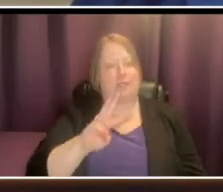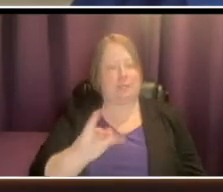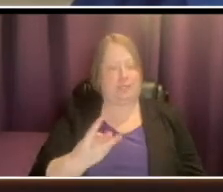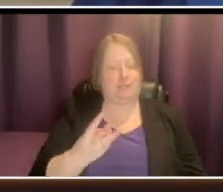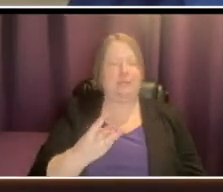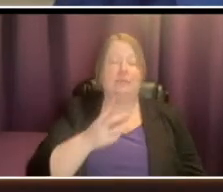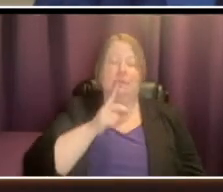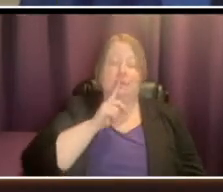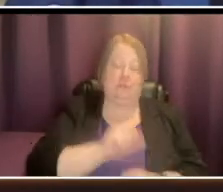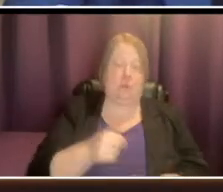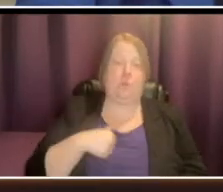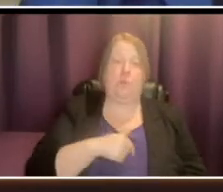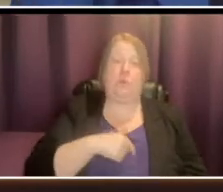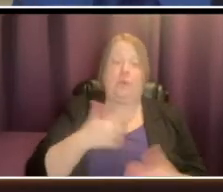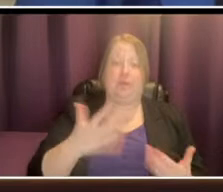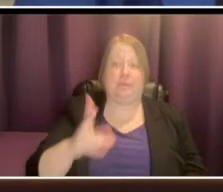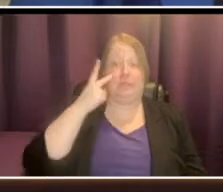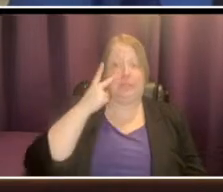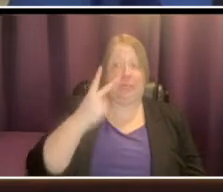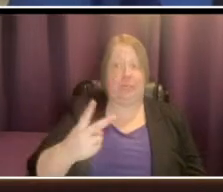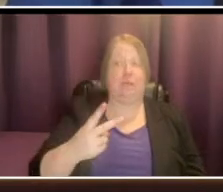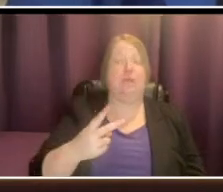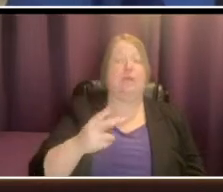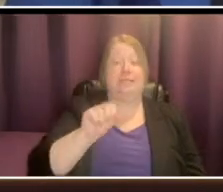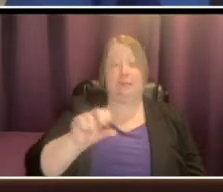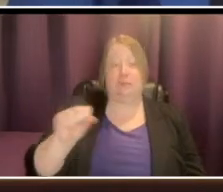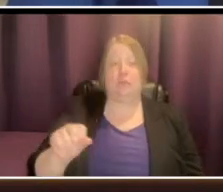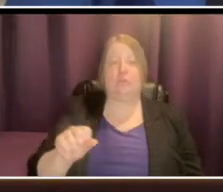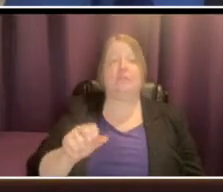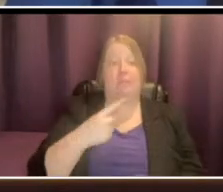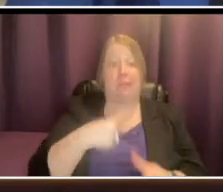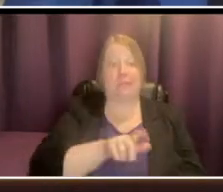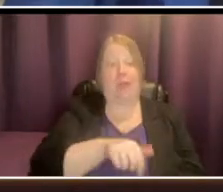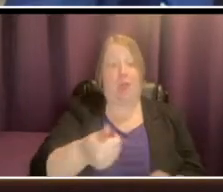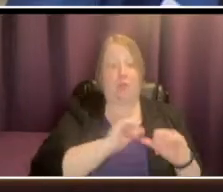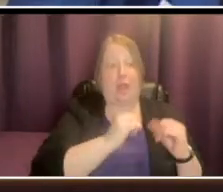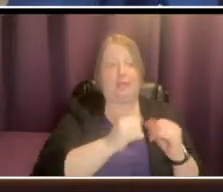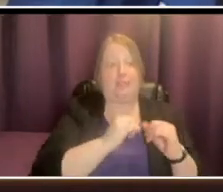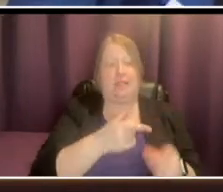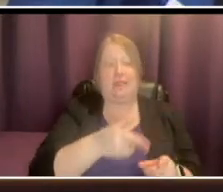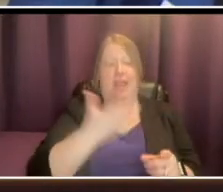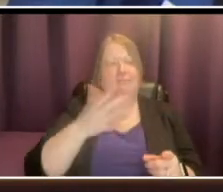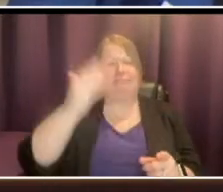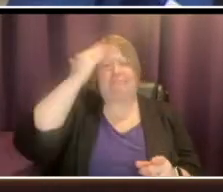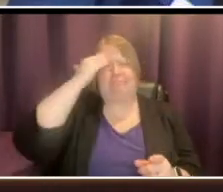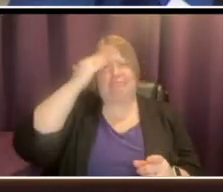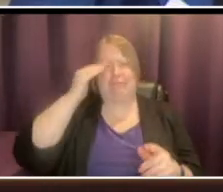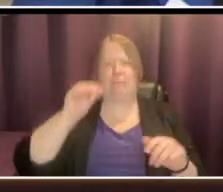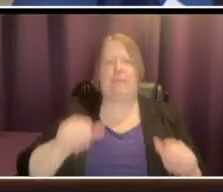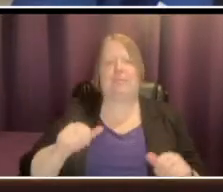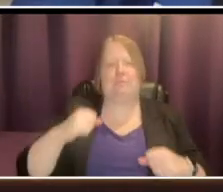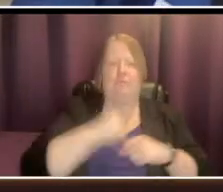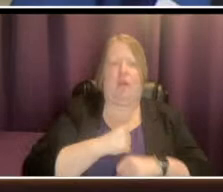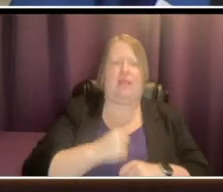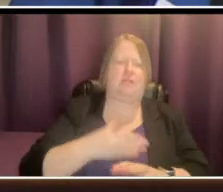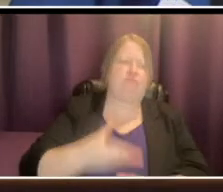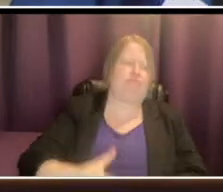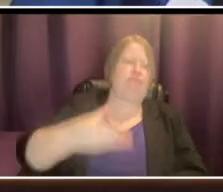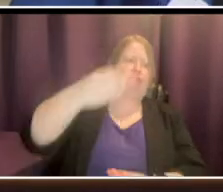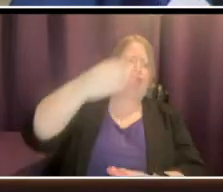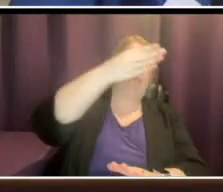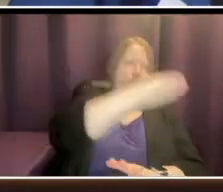the Secret Service and other agencies knew of the prospect of violence well in advance of the president's speech at the